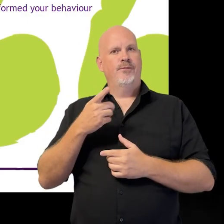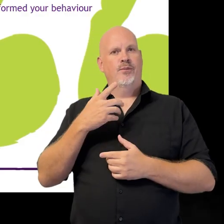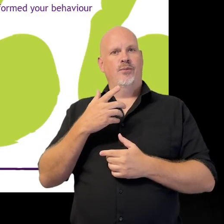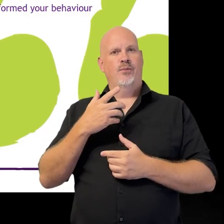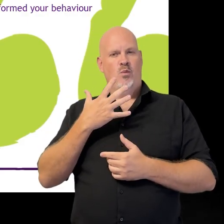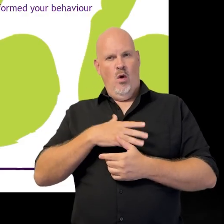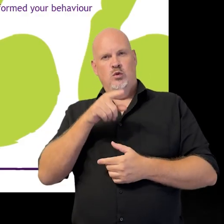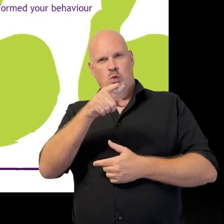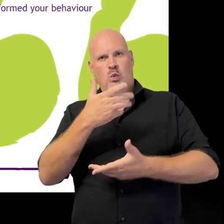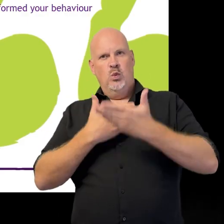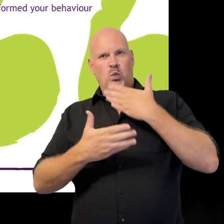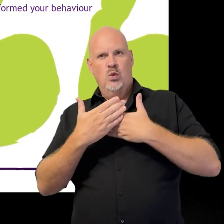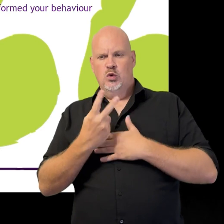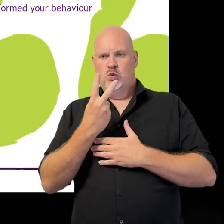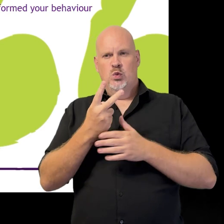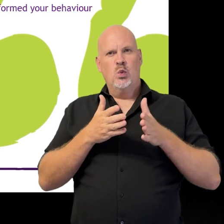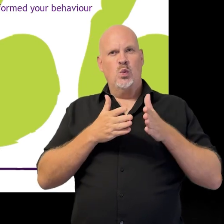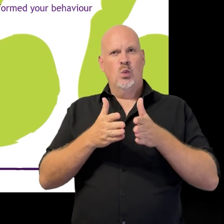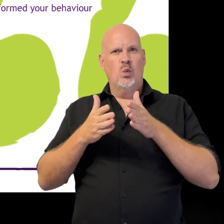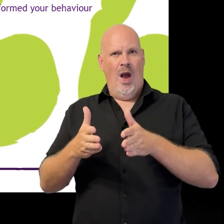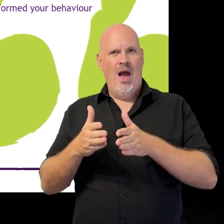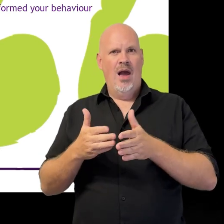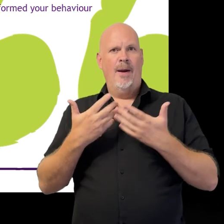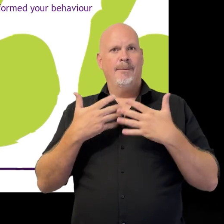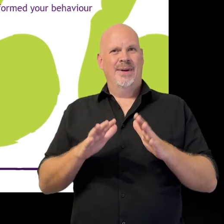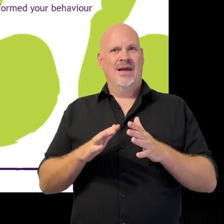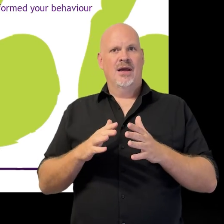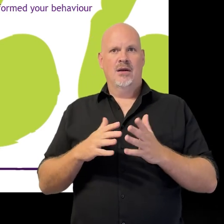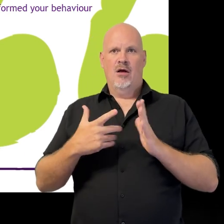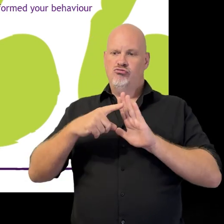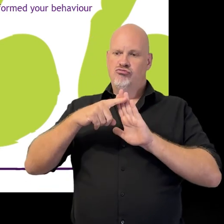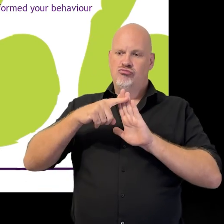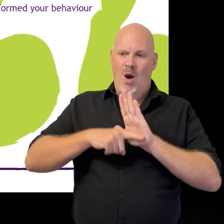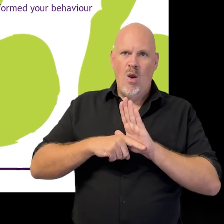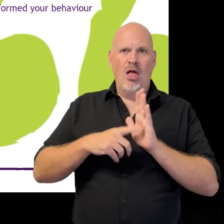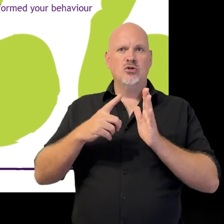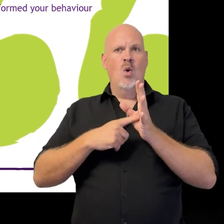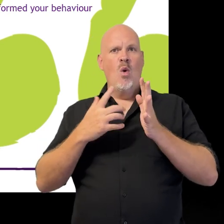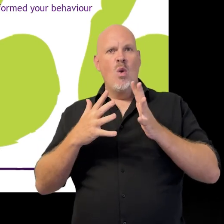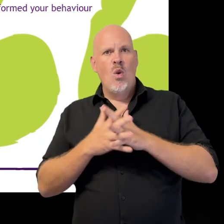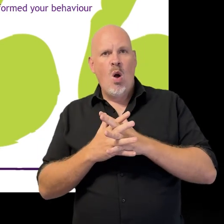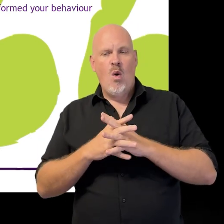your value and how it informed your behaviour at work.